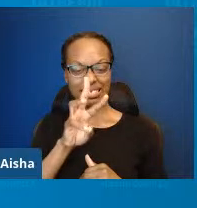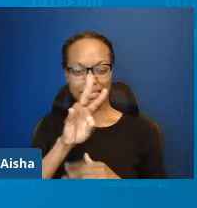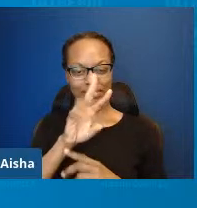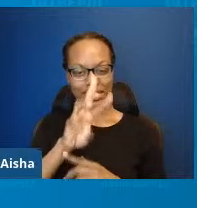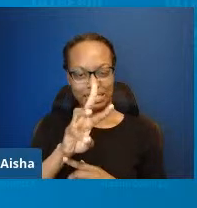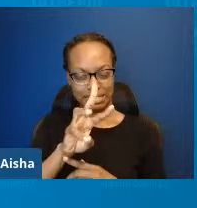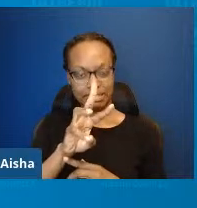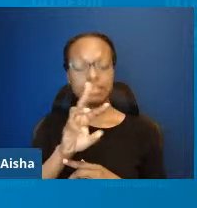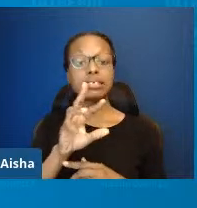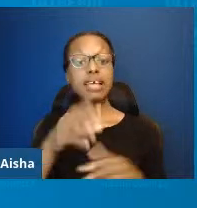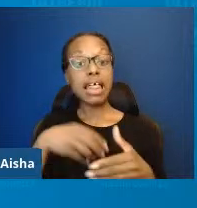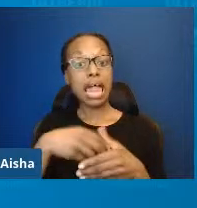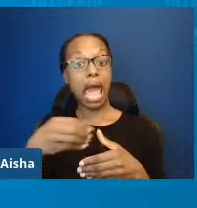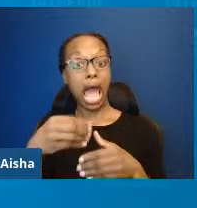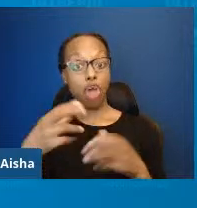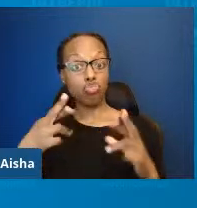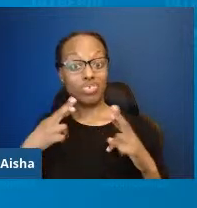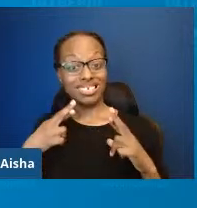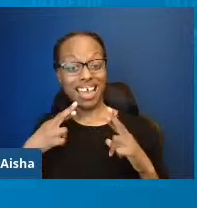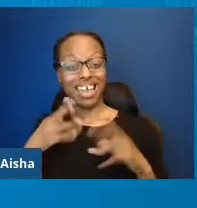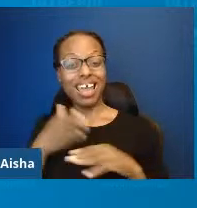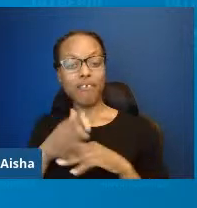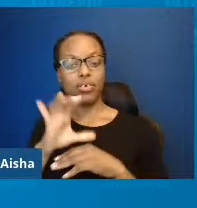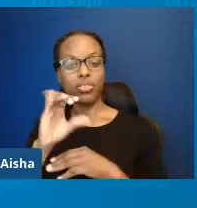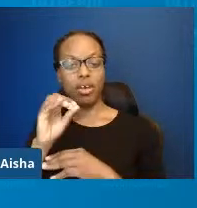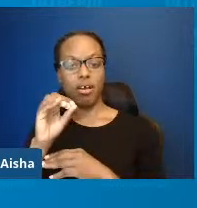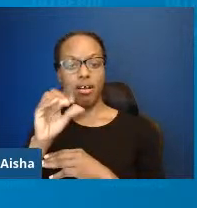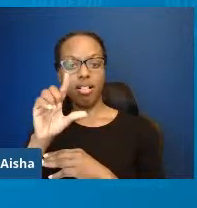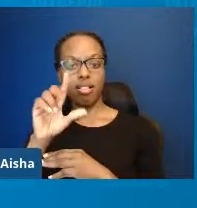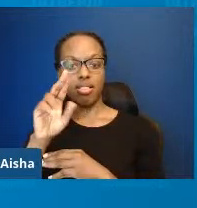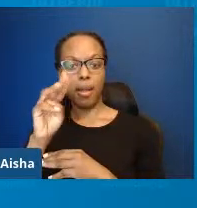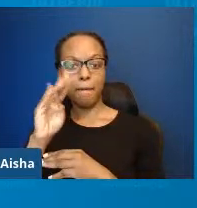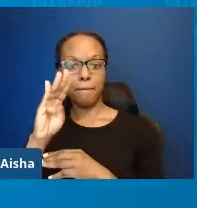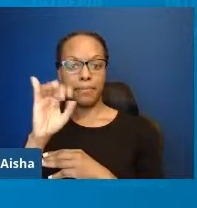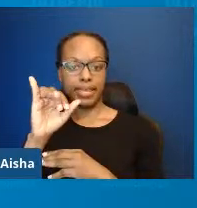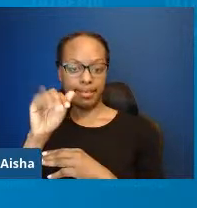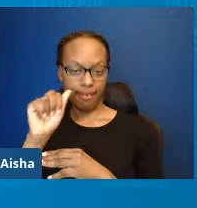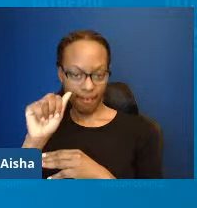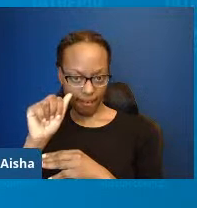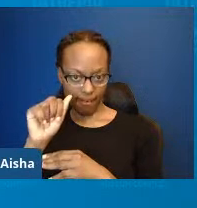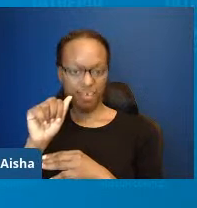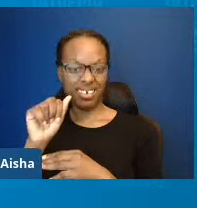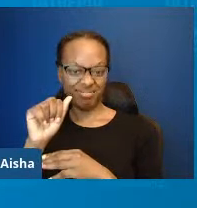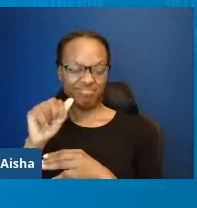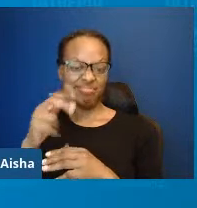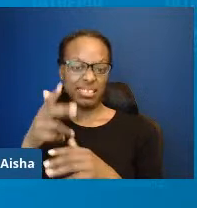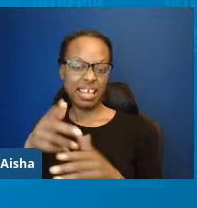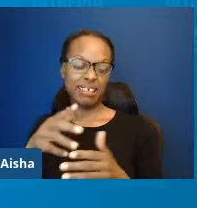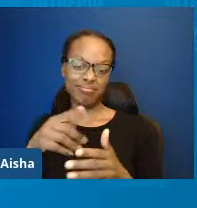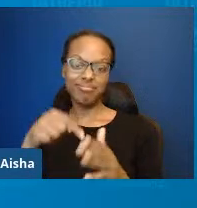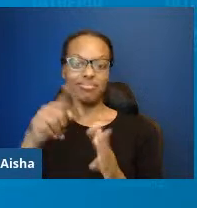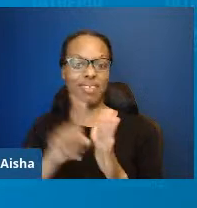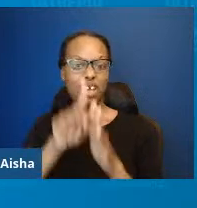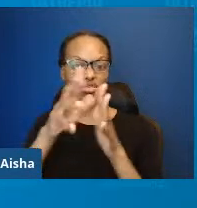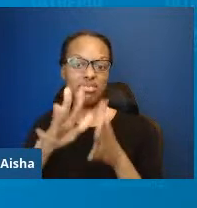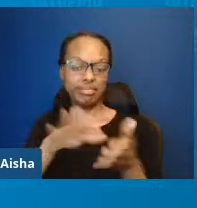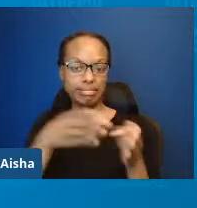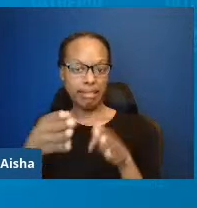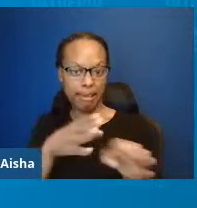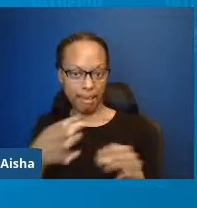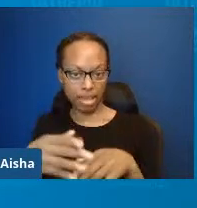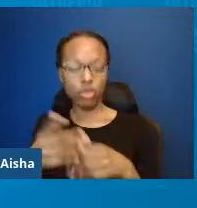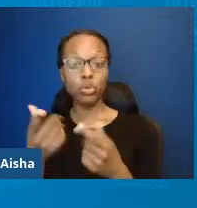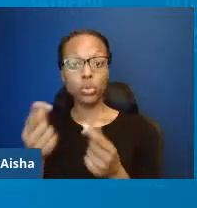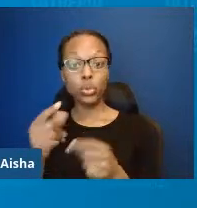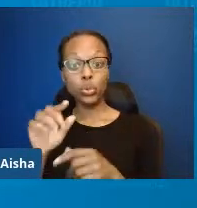accident, which claimed the lives of 7 astronauts. NASA tested the impact of insulation foam on one of the wings of Enterprise to see if Columbia had